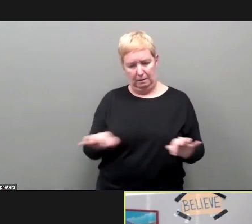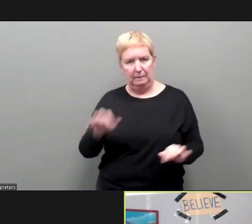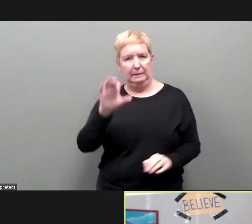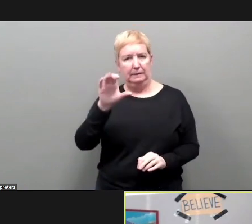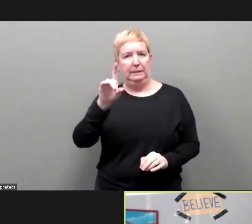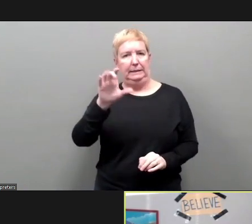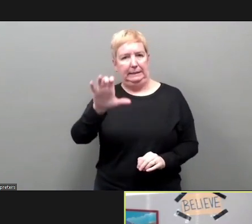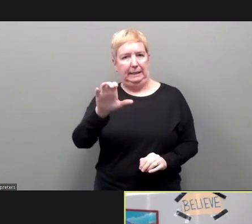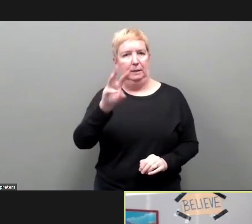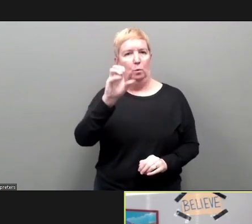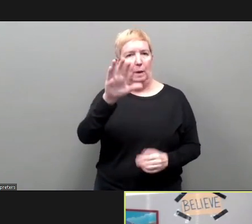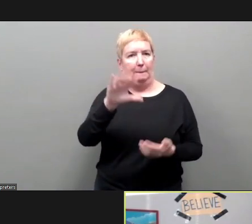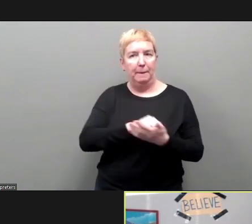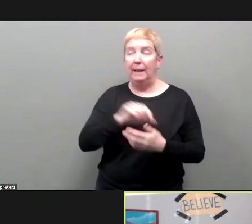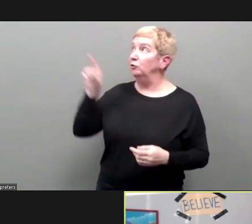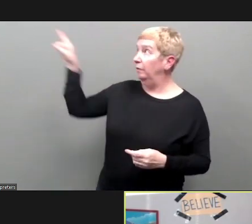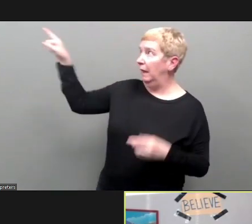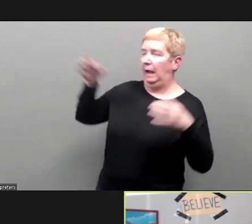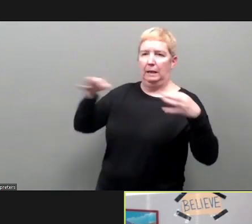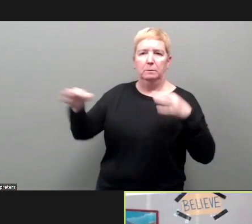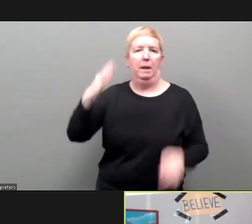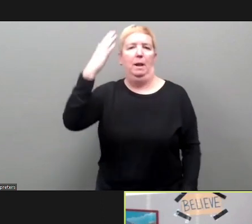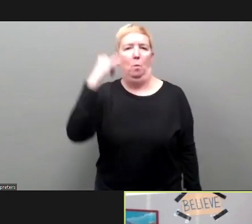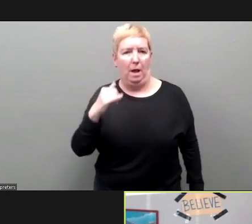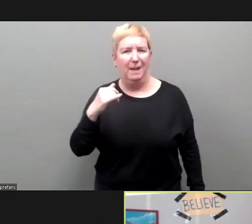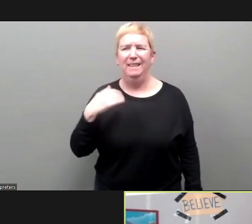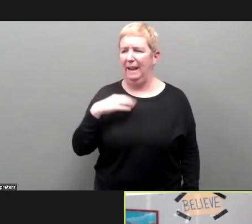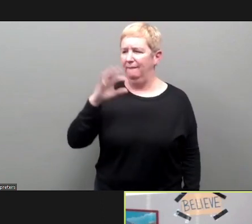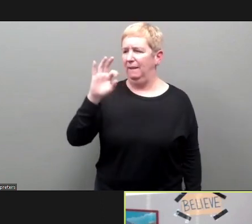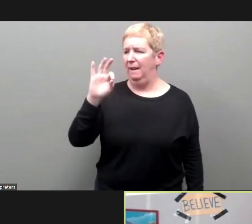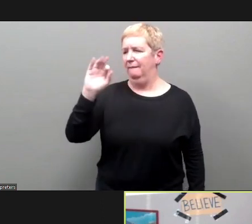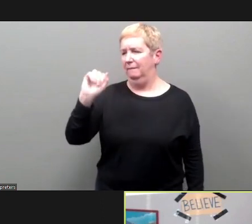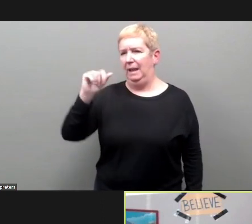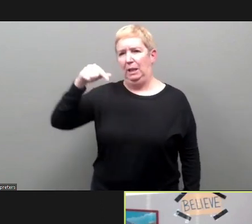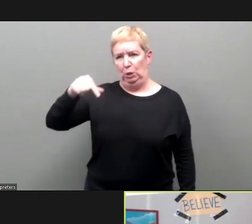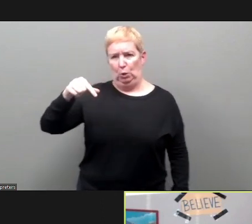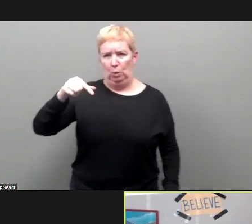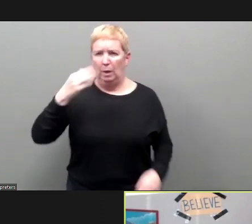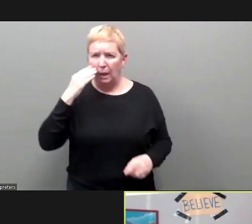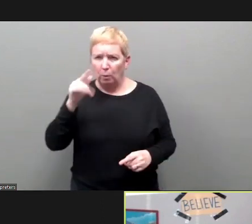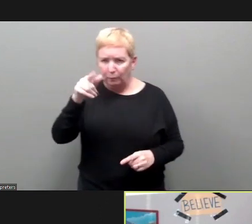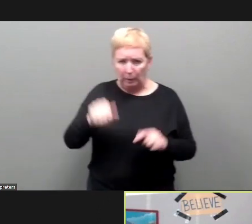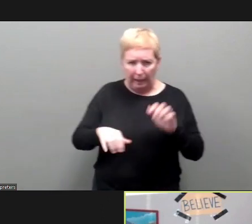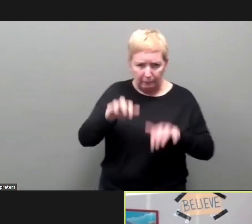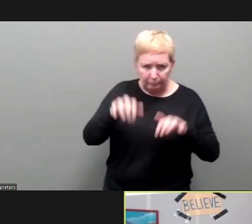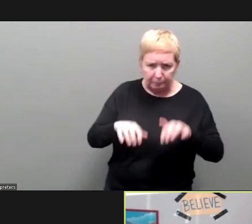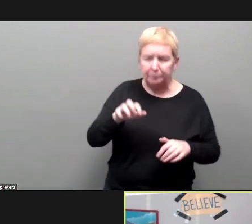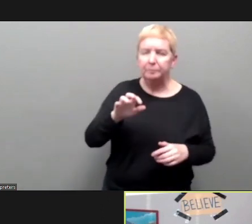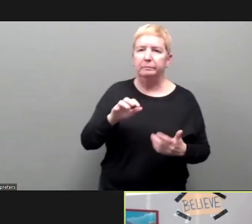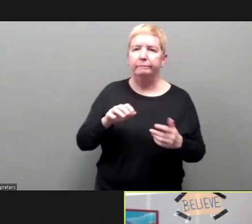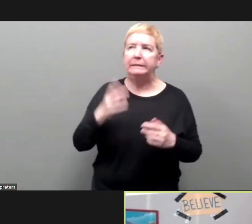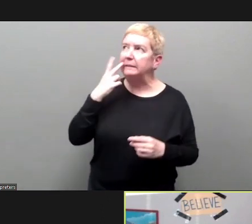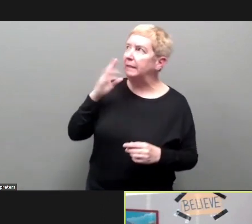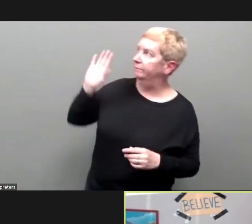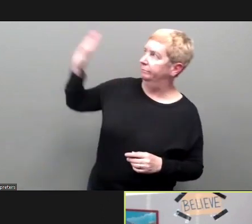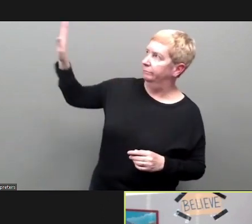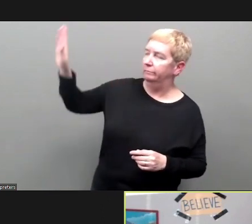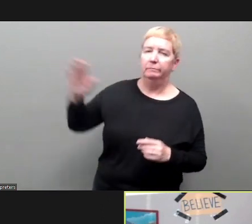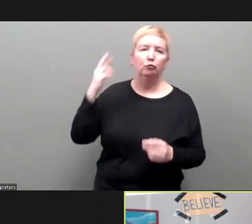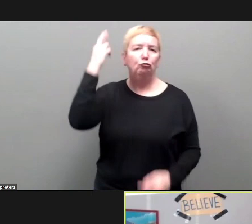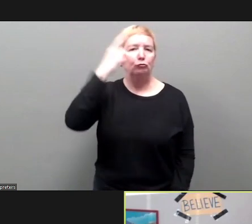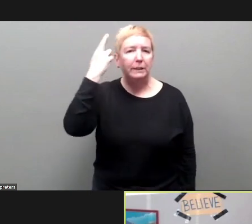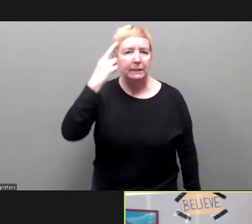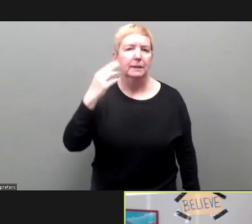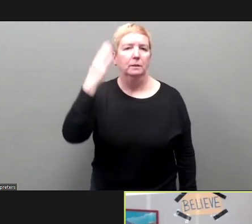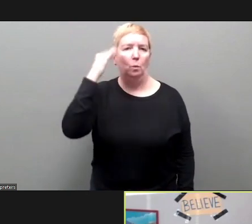they explain the science and frequently asked questions. I don't know if everybody can get to that link. And then also explains a little bit more